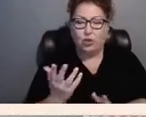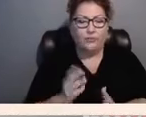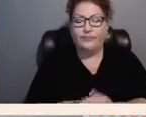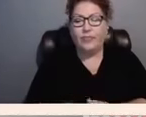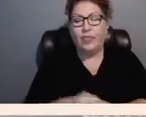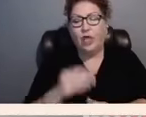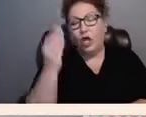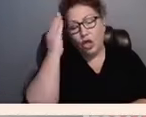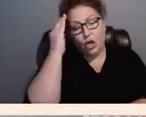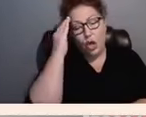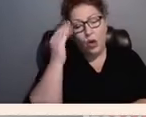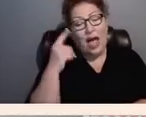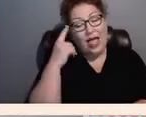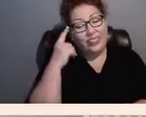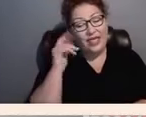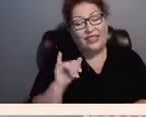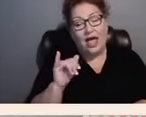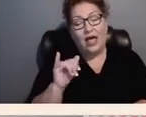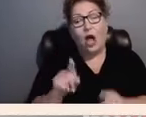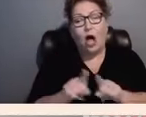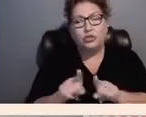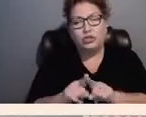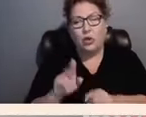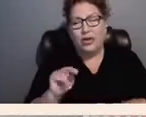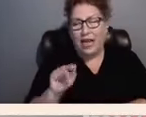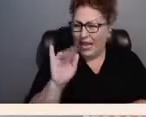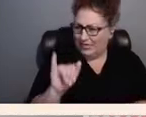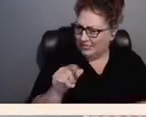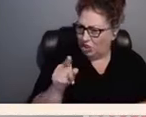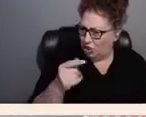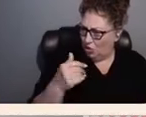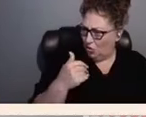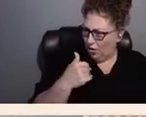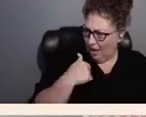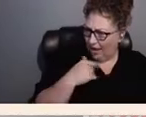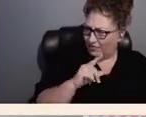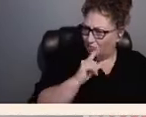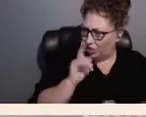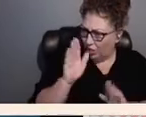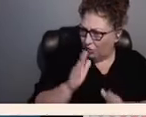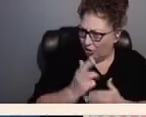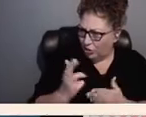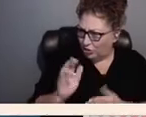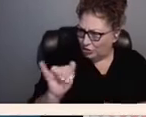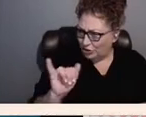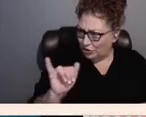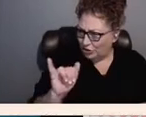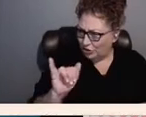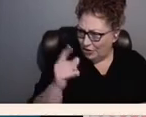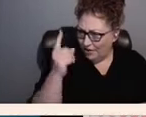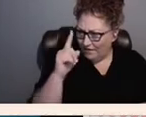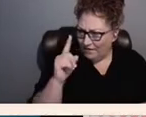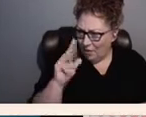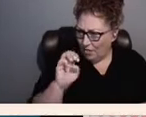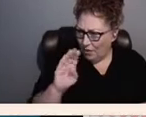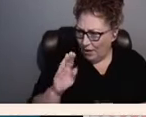I think that also, Nancy, don't you have some really great resources on the web right now?